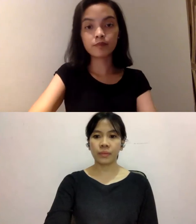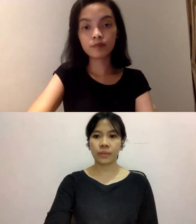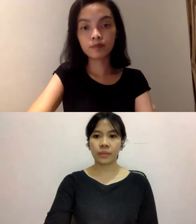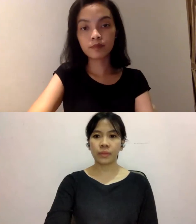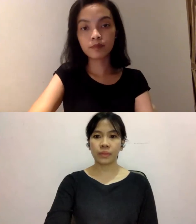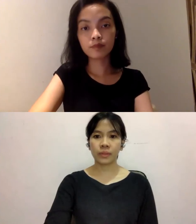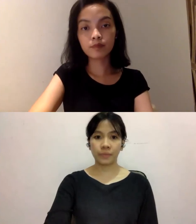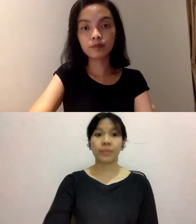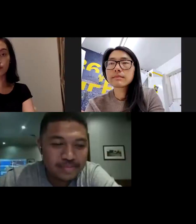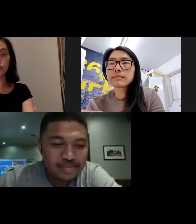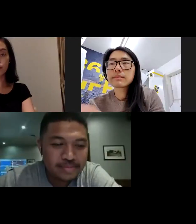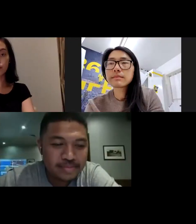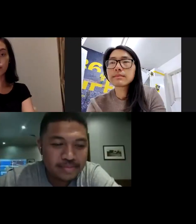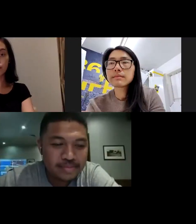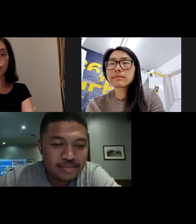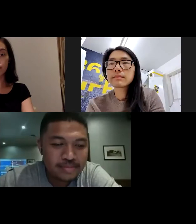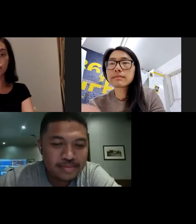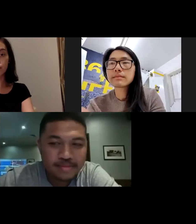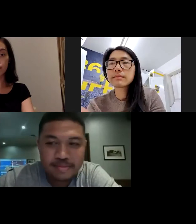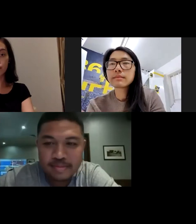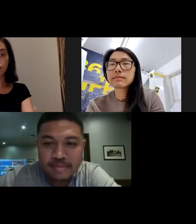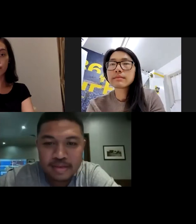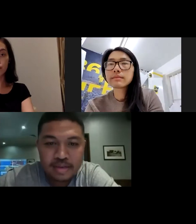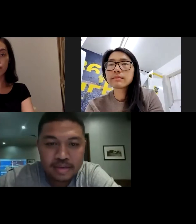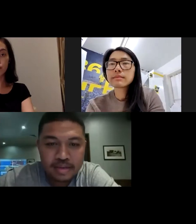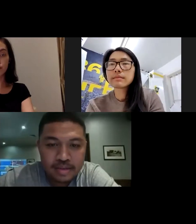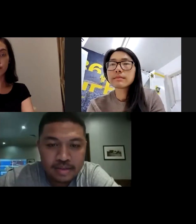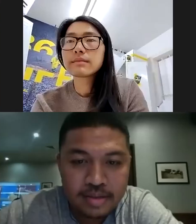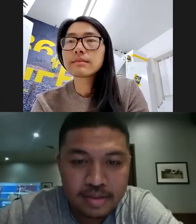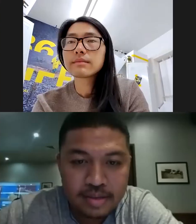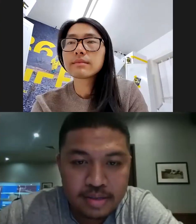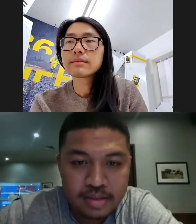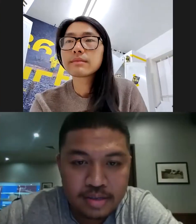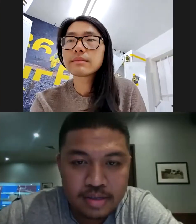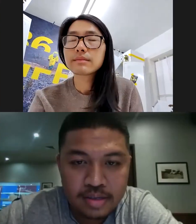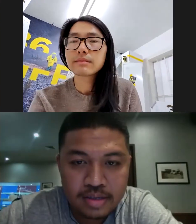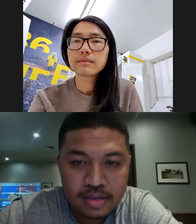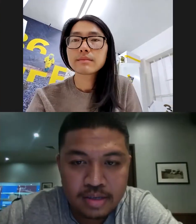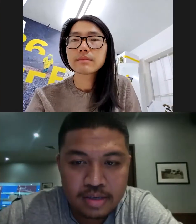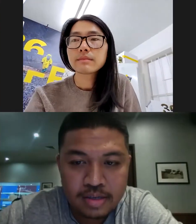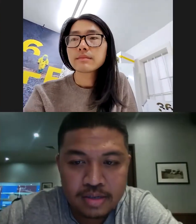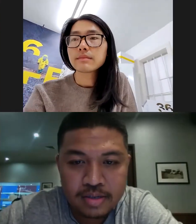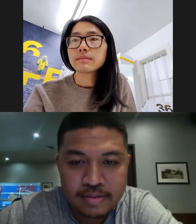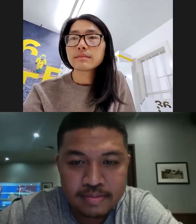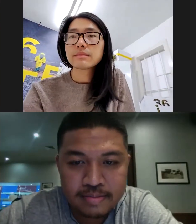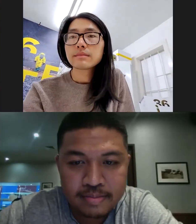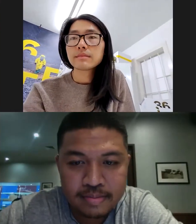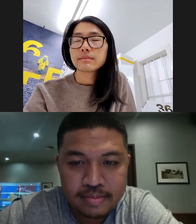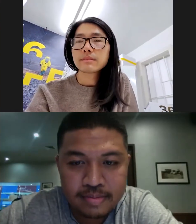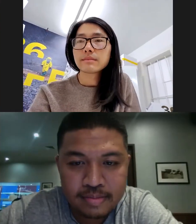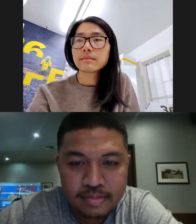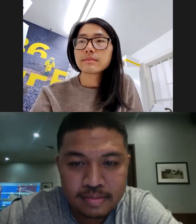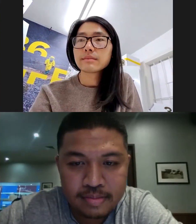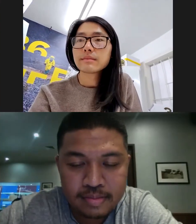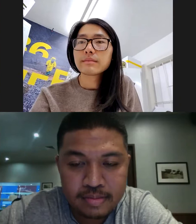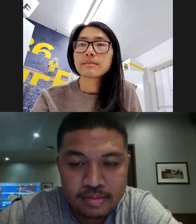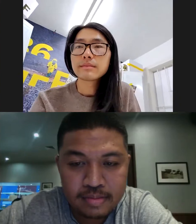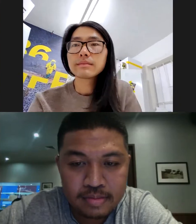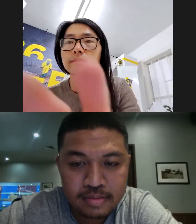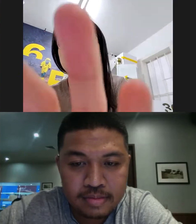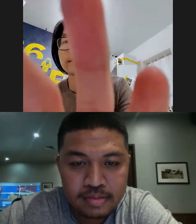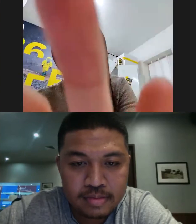for joining us. And last but not least, we have Alegra Wolter, a medical doctor.